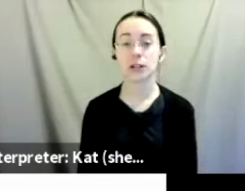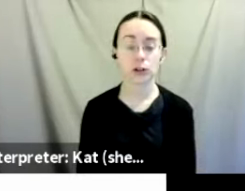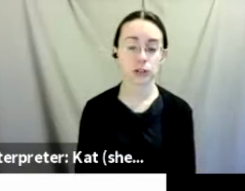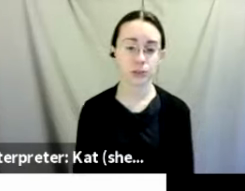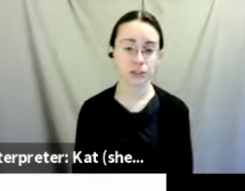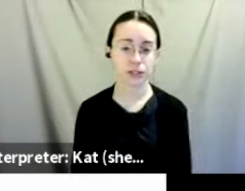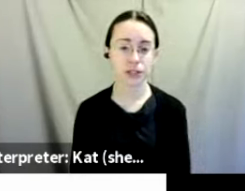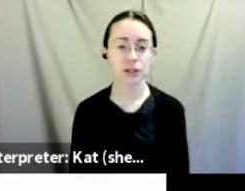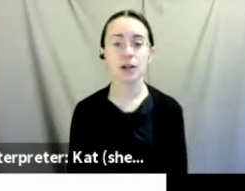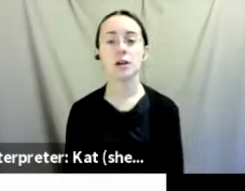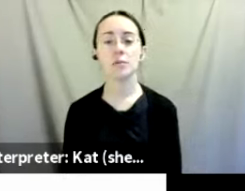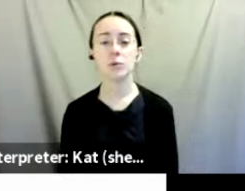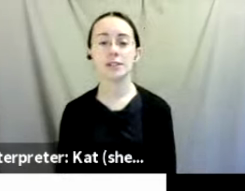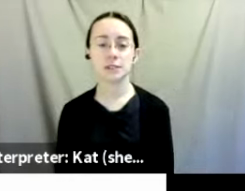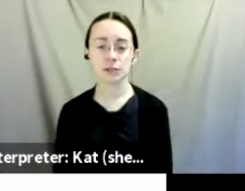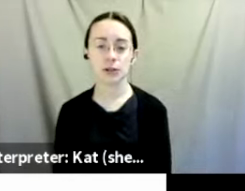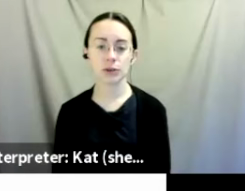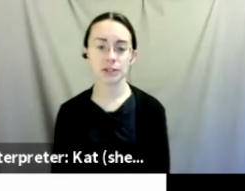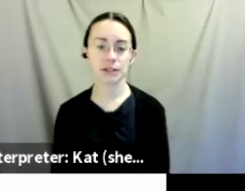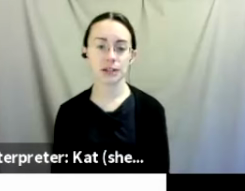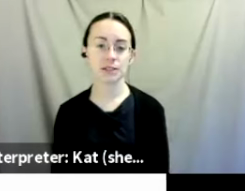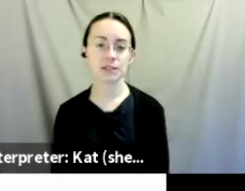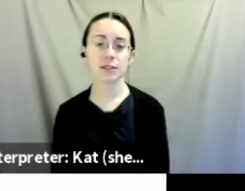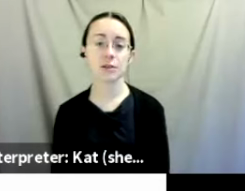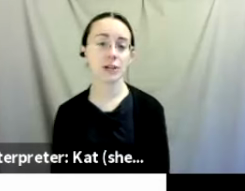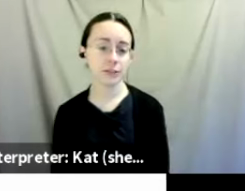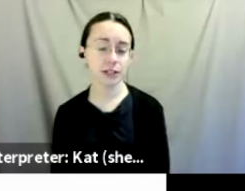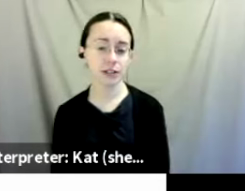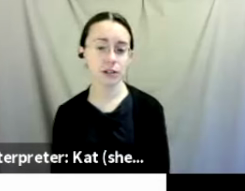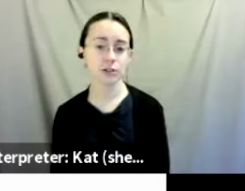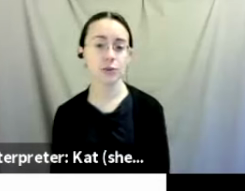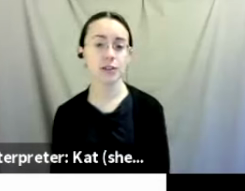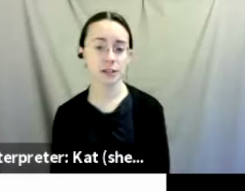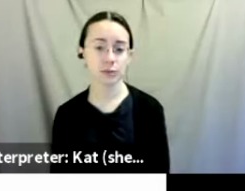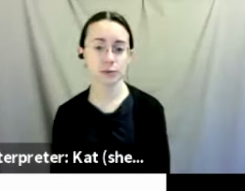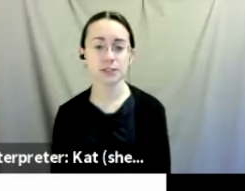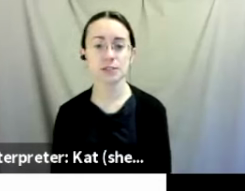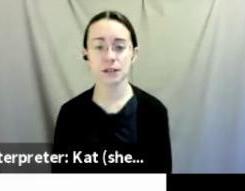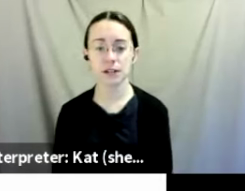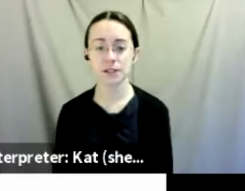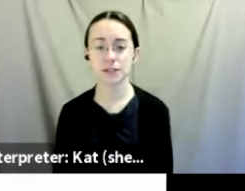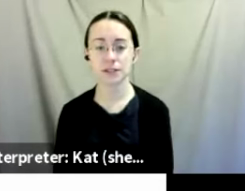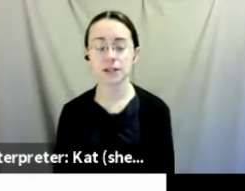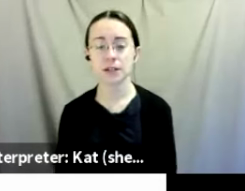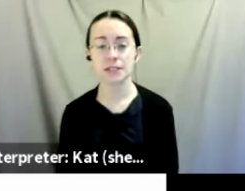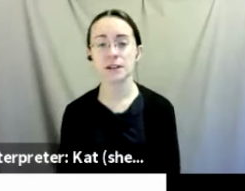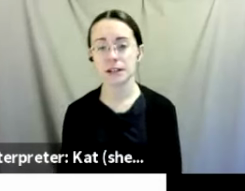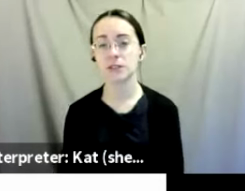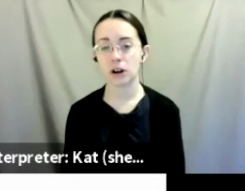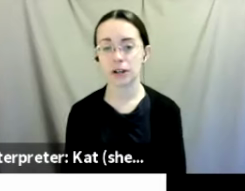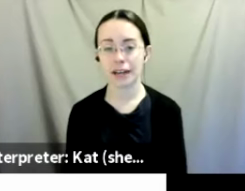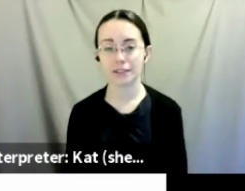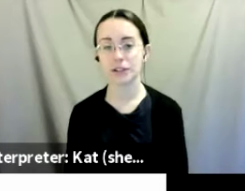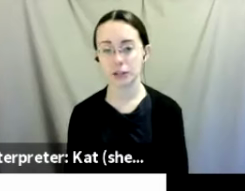women who can encourage breastfeeding. But we still notice that the breastfeeding that occurs within deaf women is not